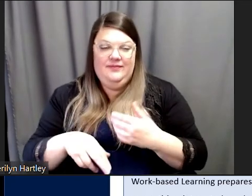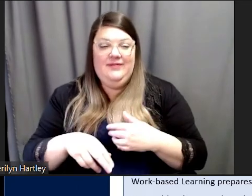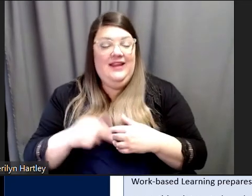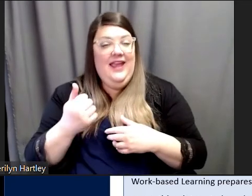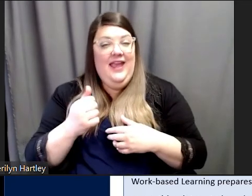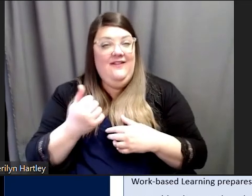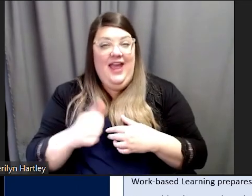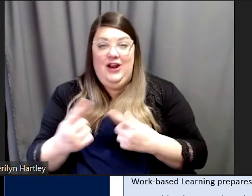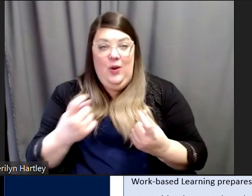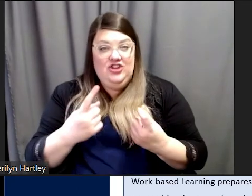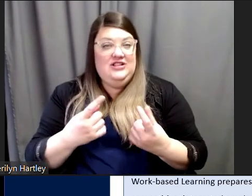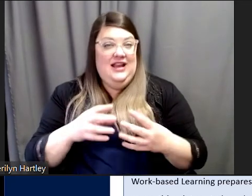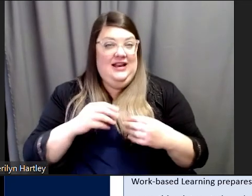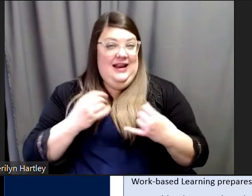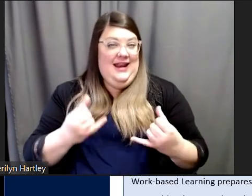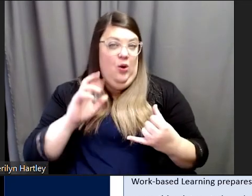or when we go to our big group thing.